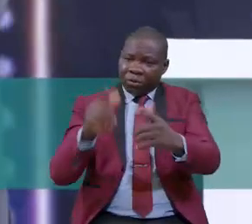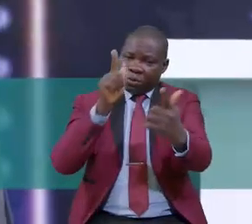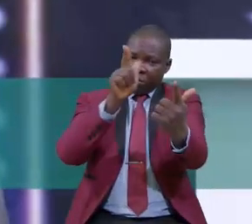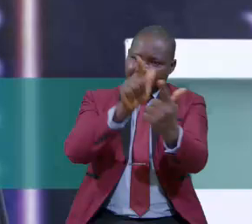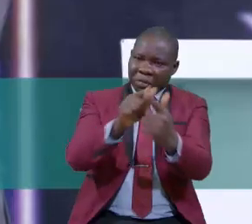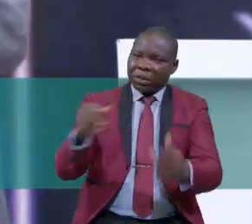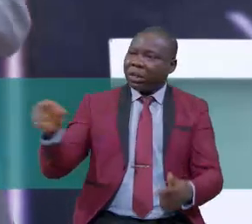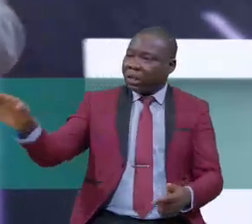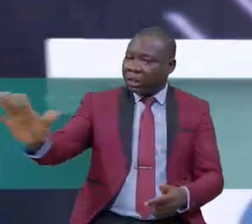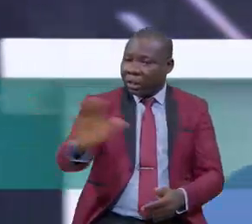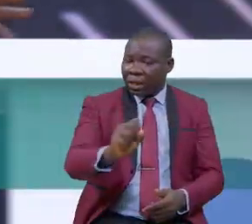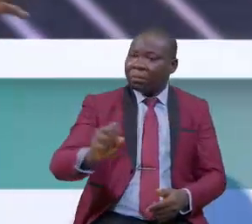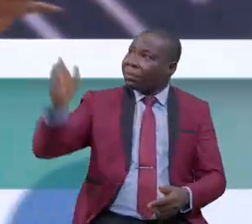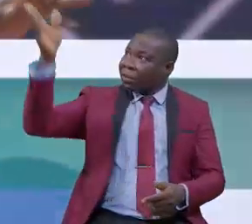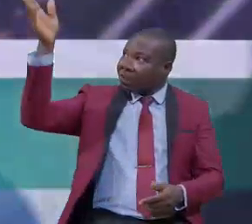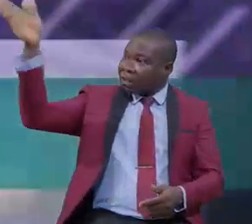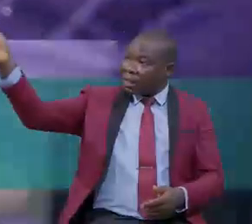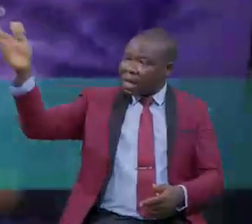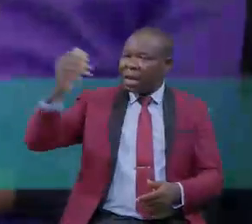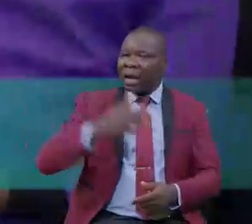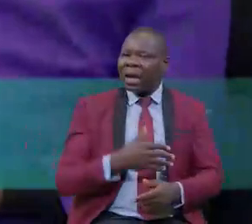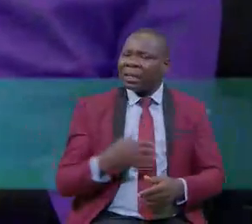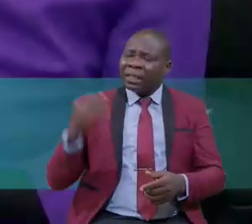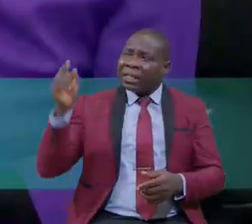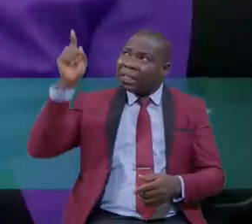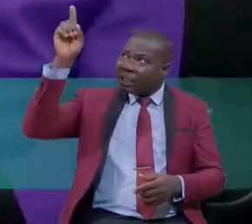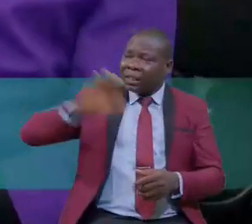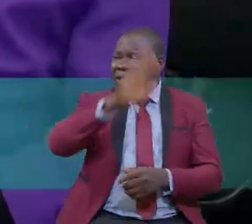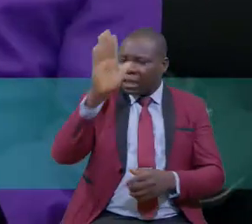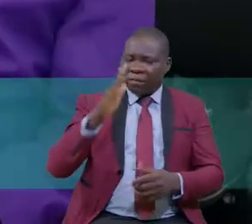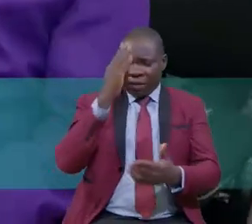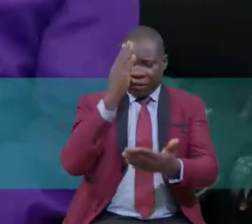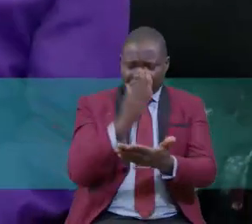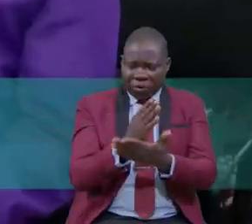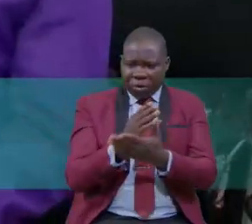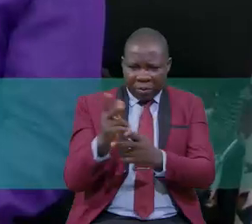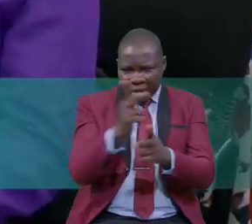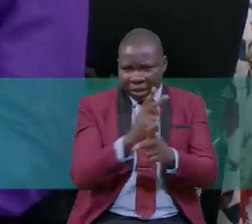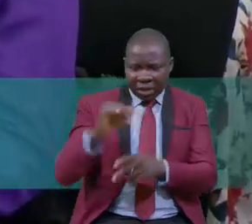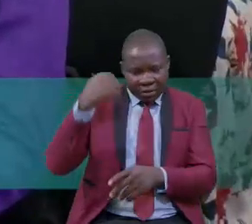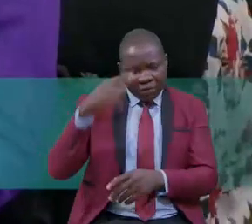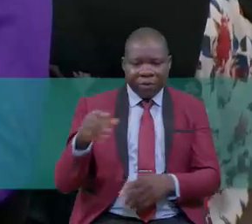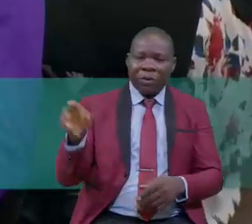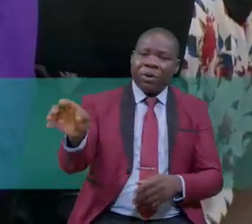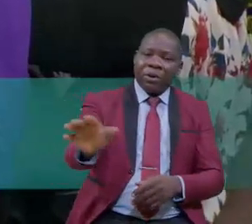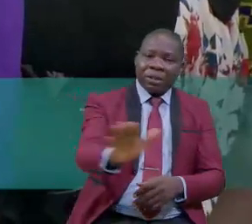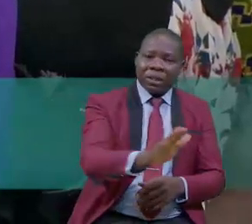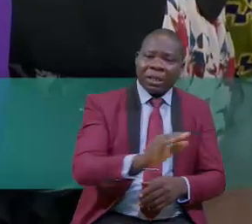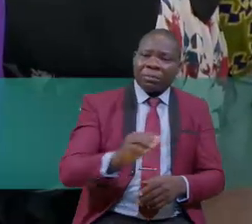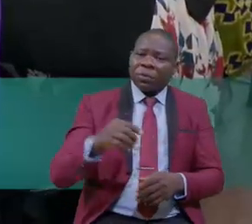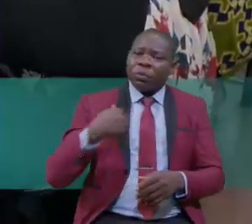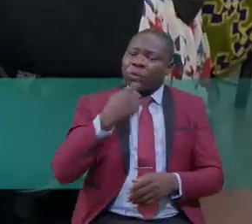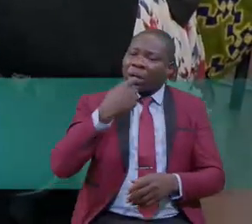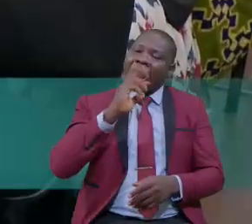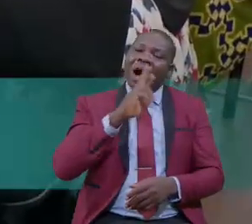up on our members. We don't give up on our neighbors. We don't give up on the people we're supposed to preach the gospel